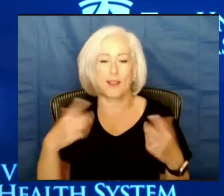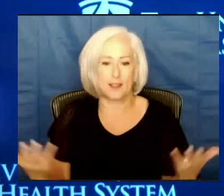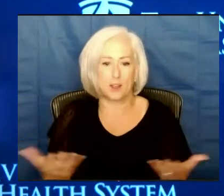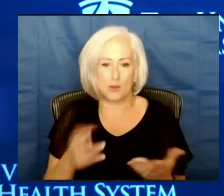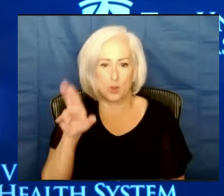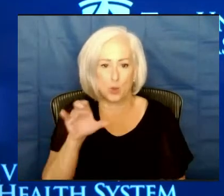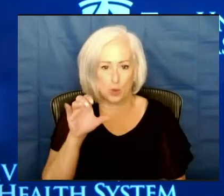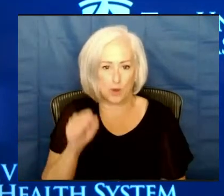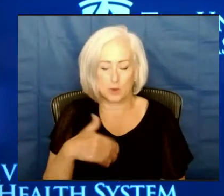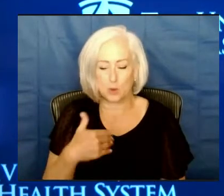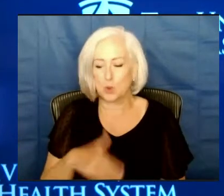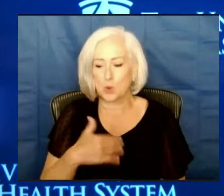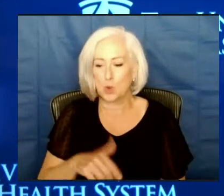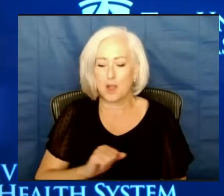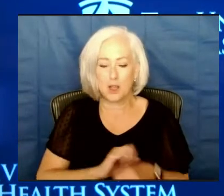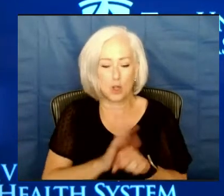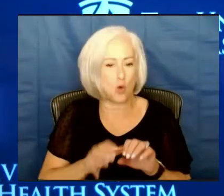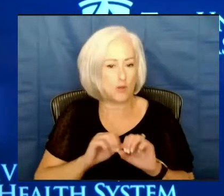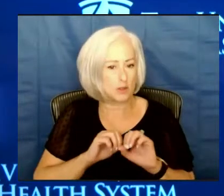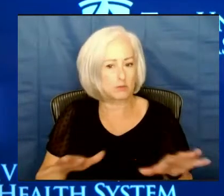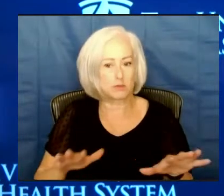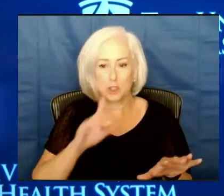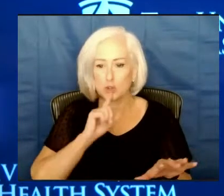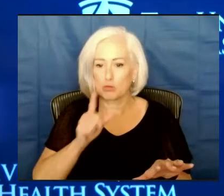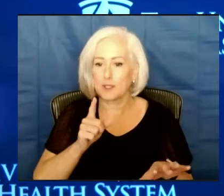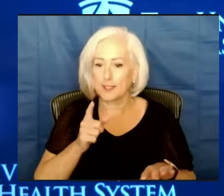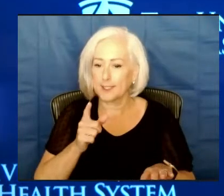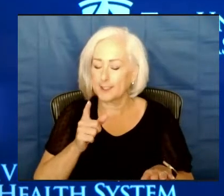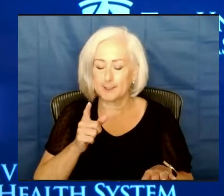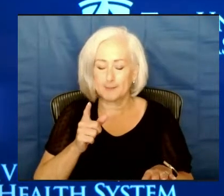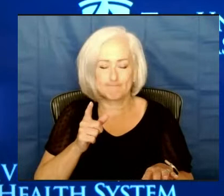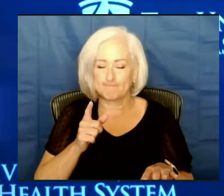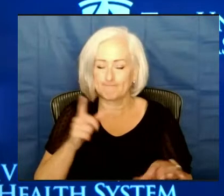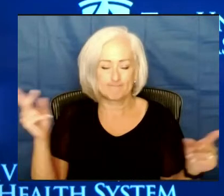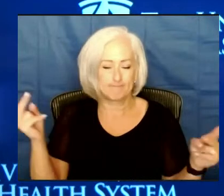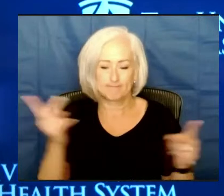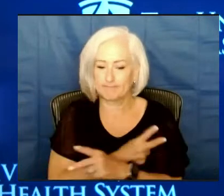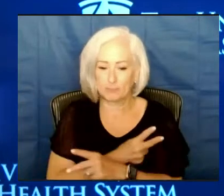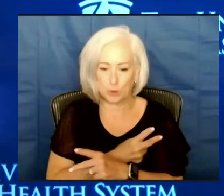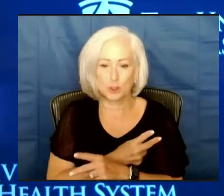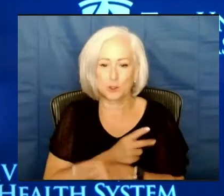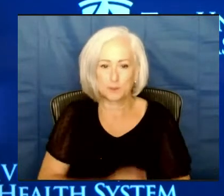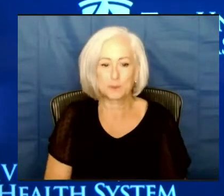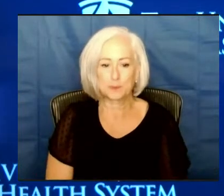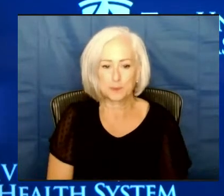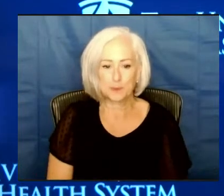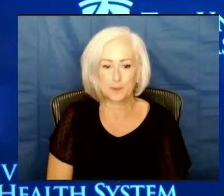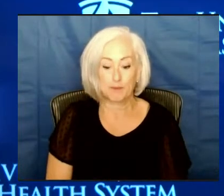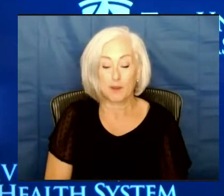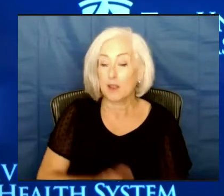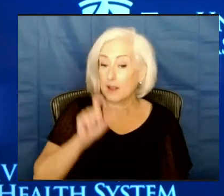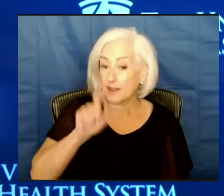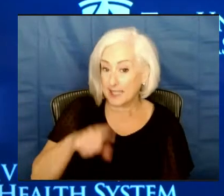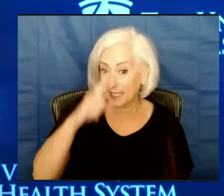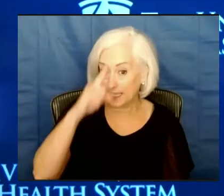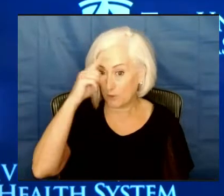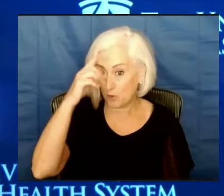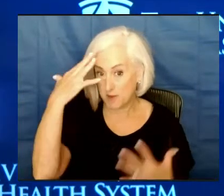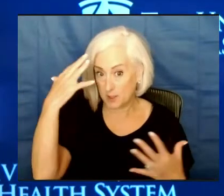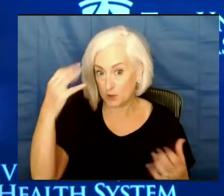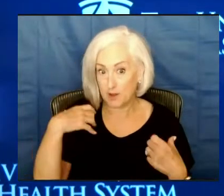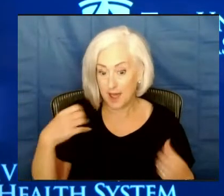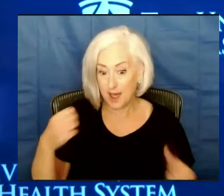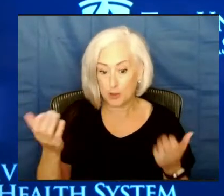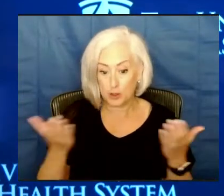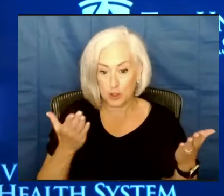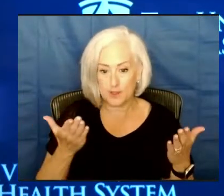exacerbated by the COVID-19 pandemic. And our access to first of all, the need for mental health services skyrocketed. And